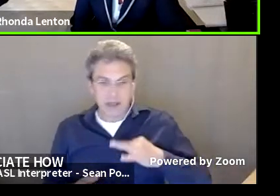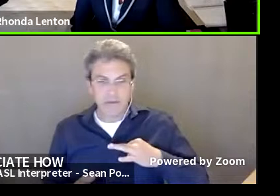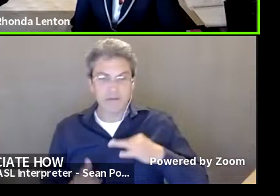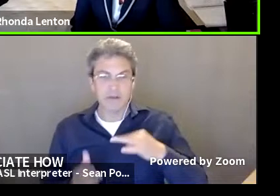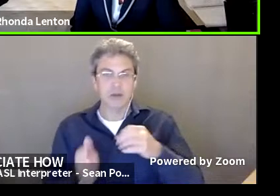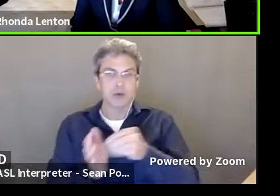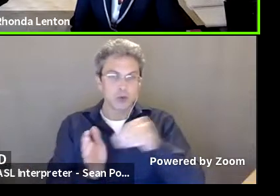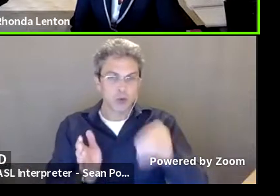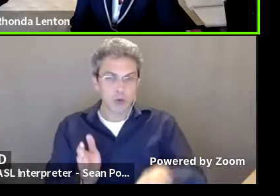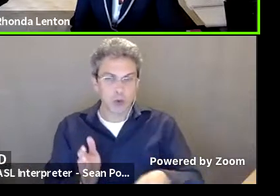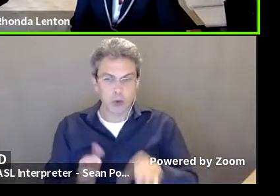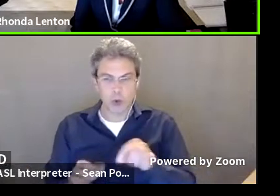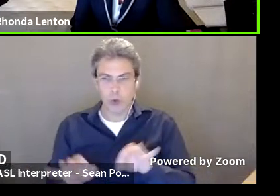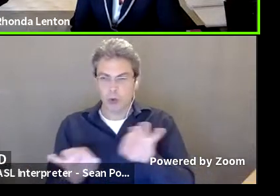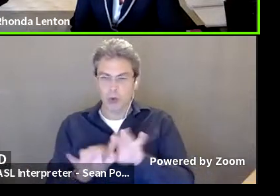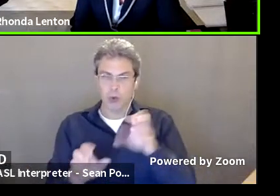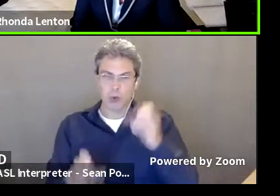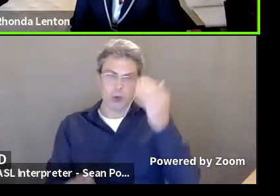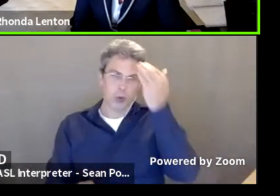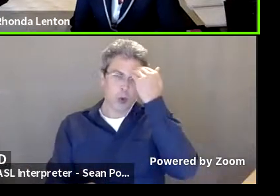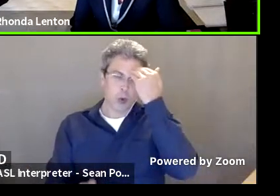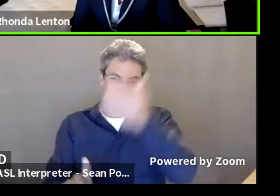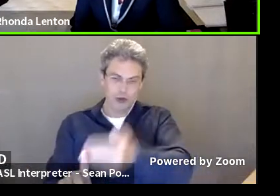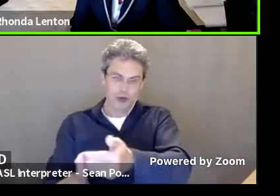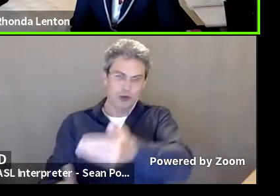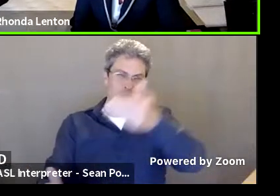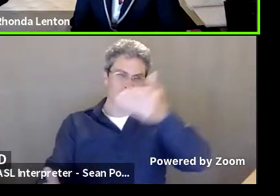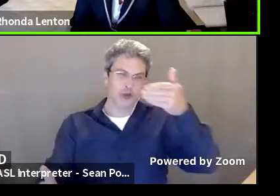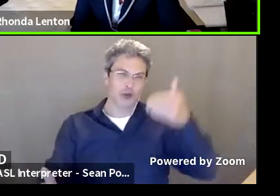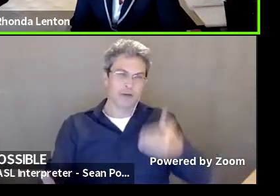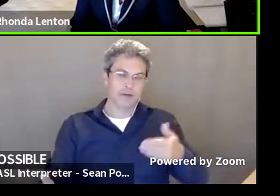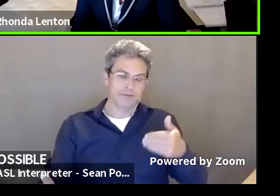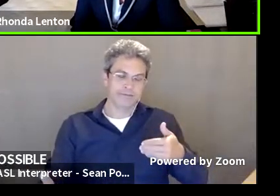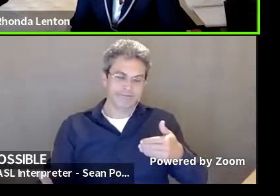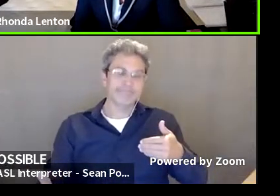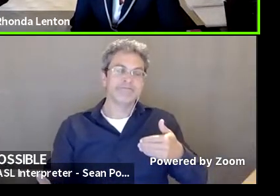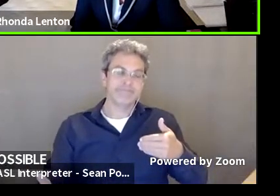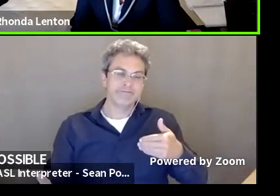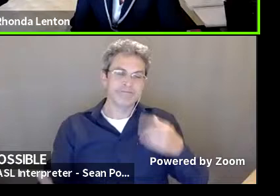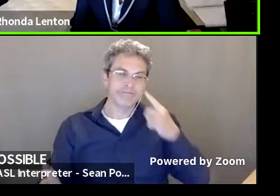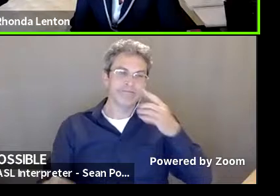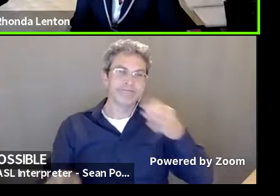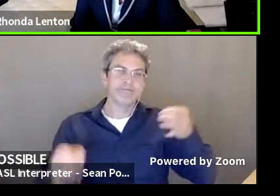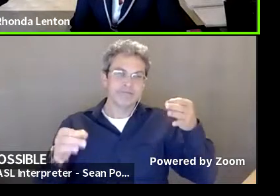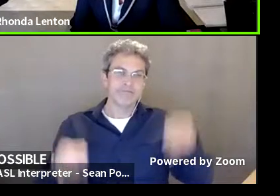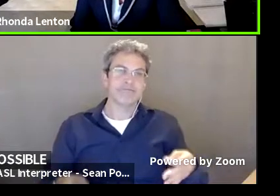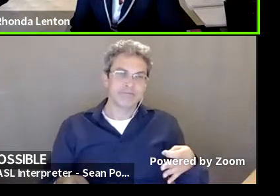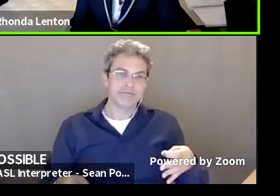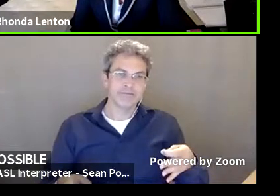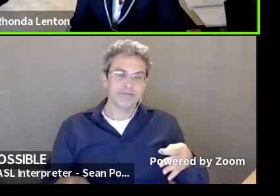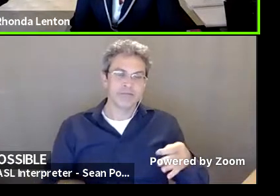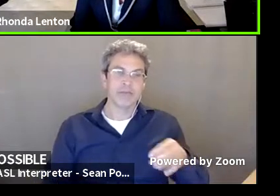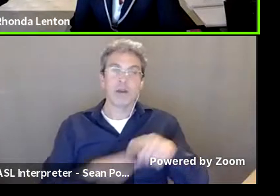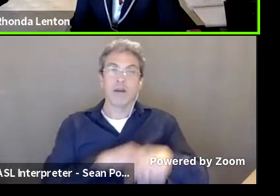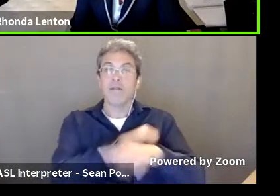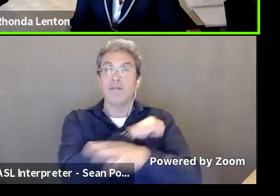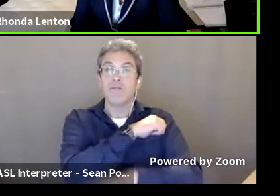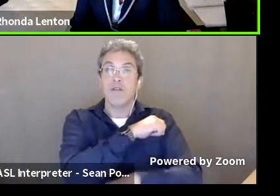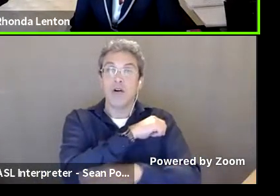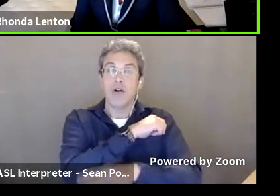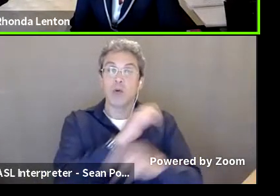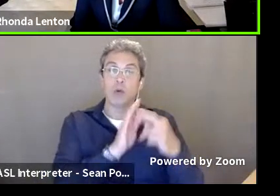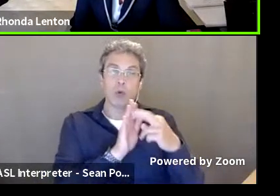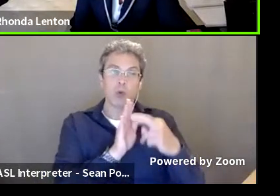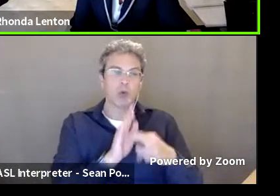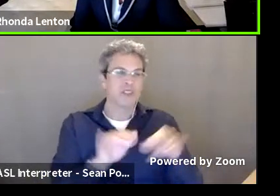as possible what the situation is, we did decide to extend the same provisions,